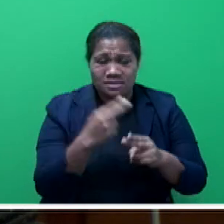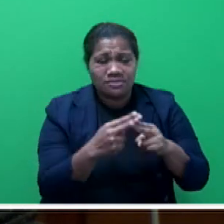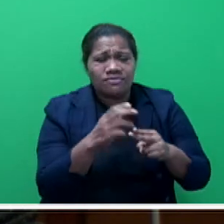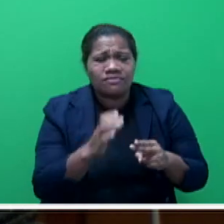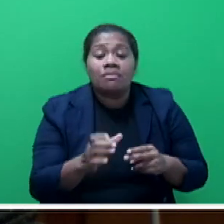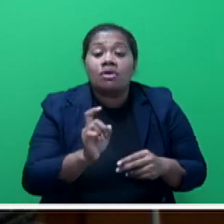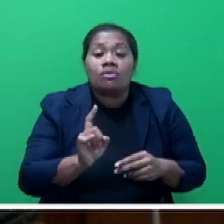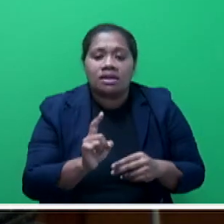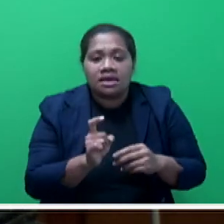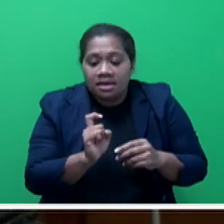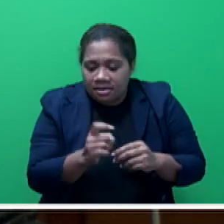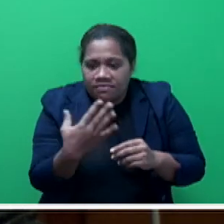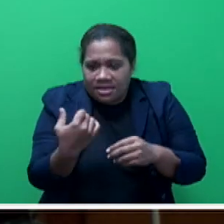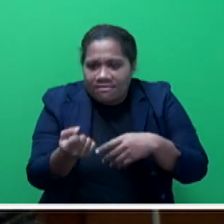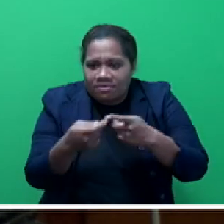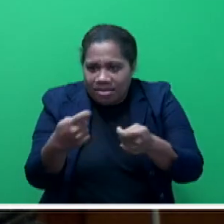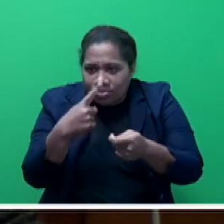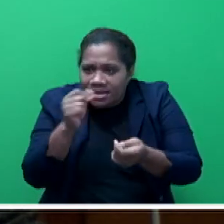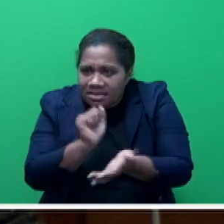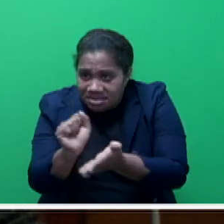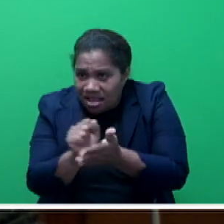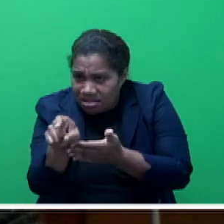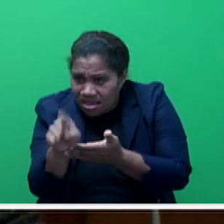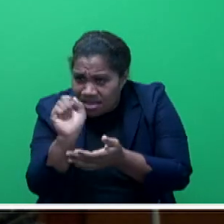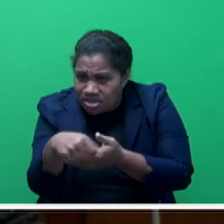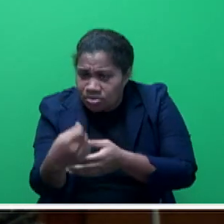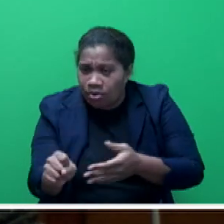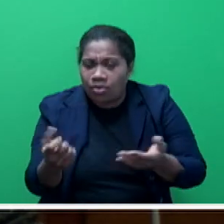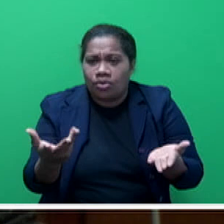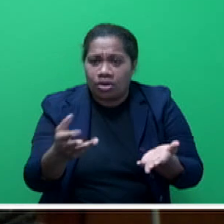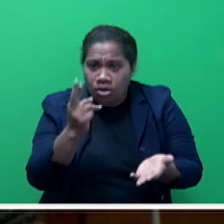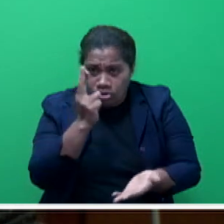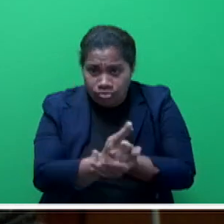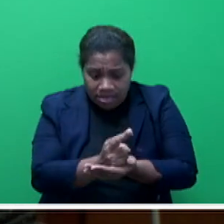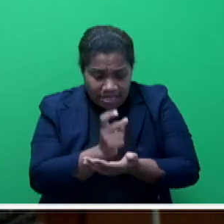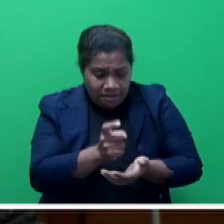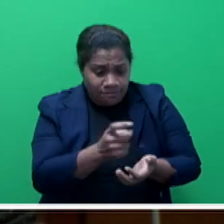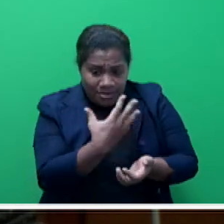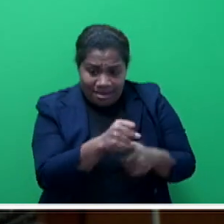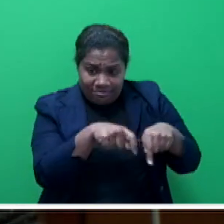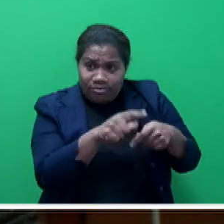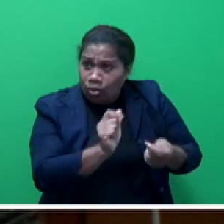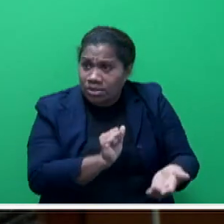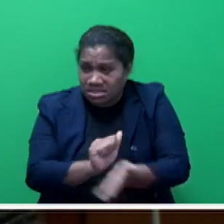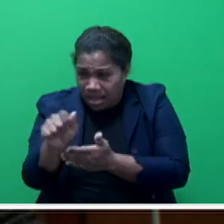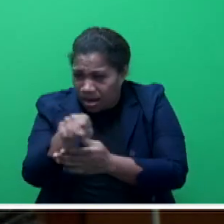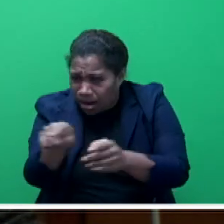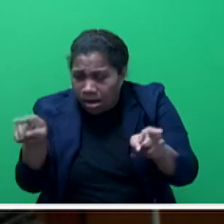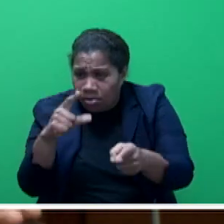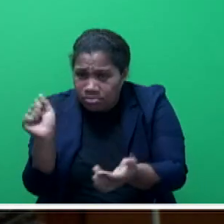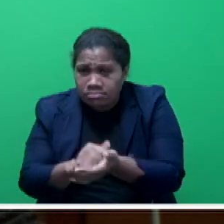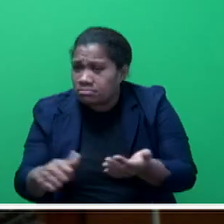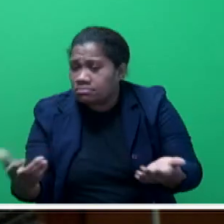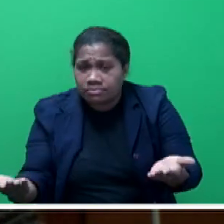is whether there is market for their produce, whether they will be able to really get their produce out when they harvest. Because with regard